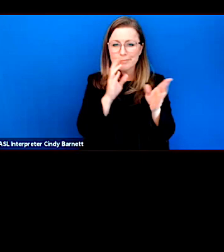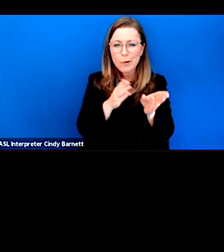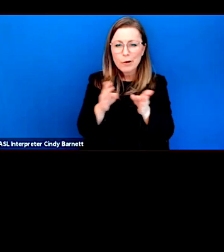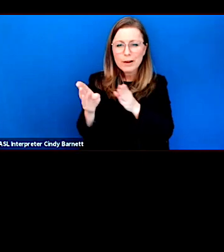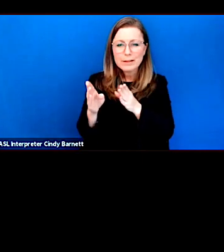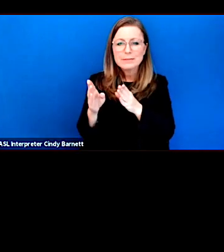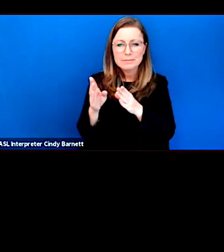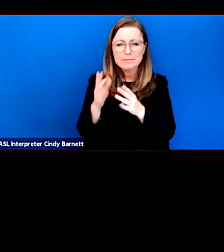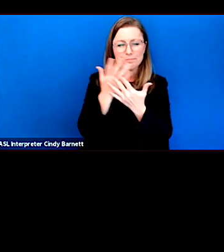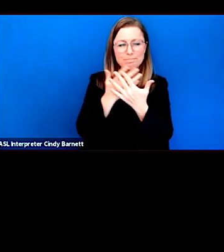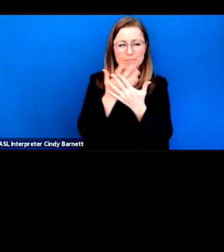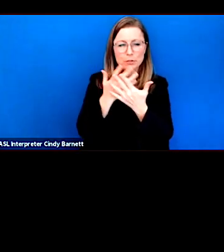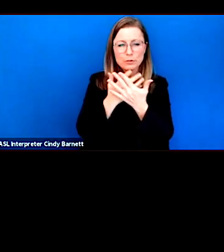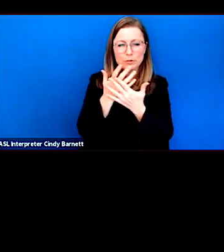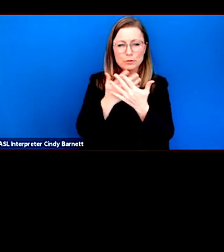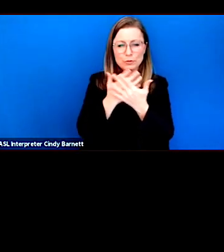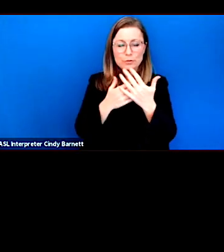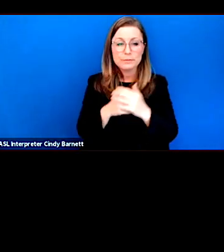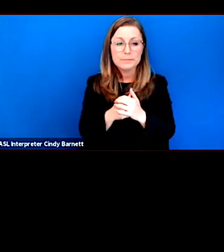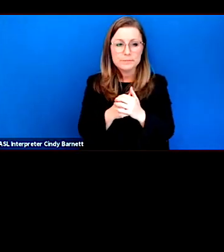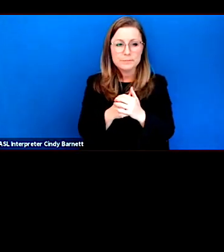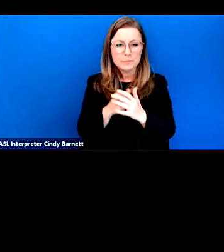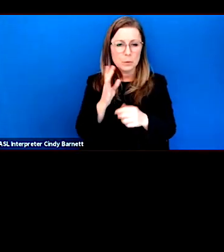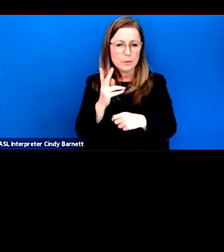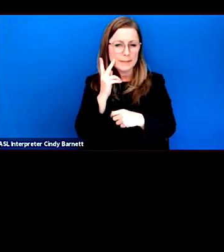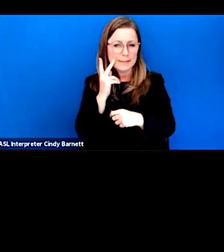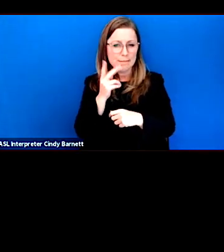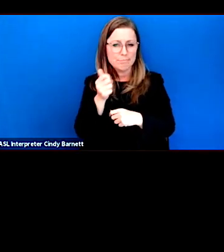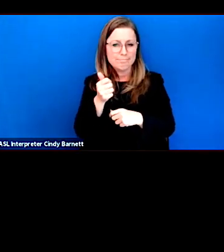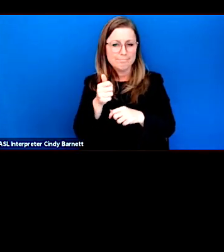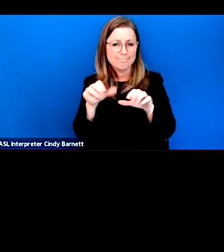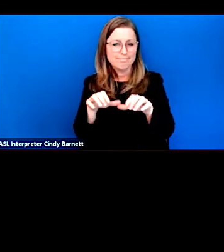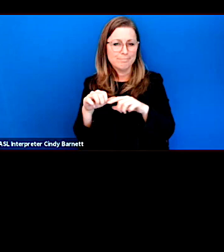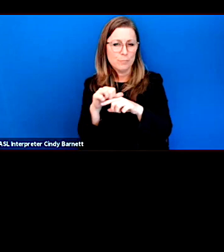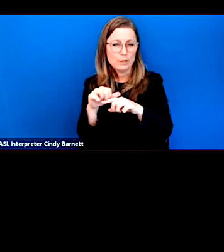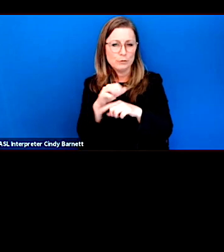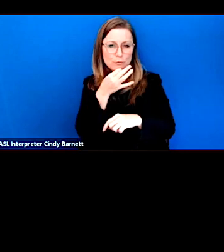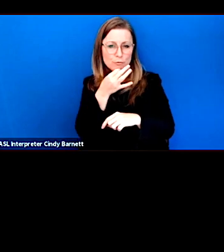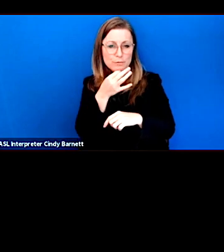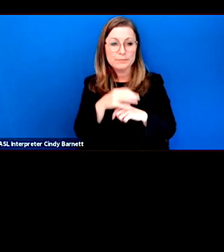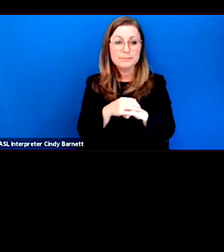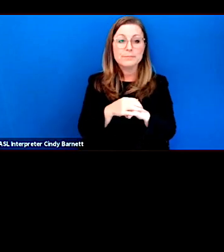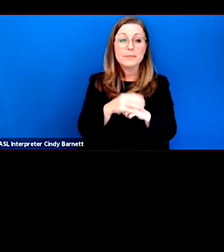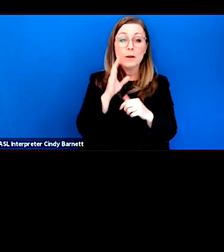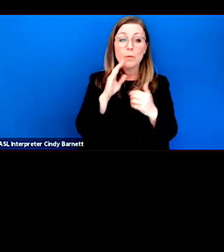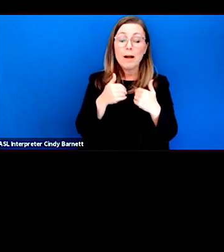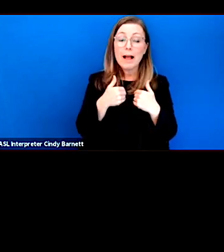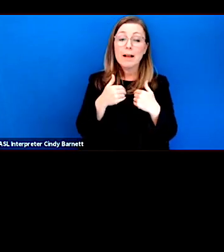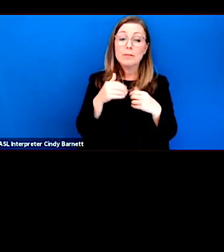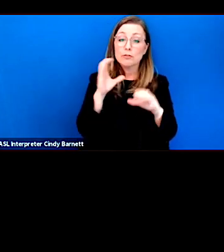and Boolean operators, it is a search string. You will input these strings into an